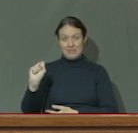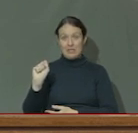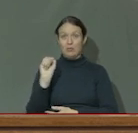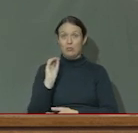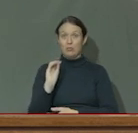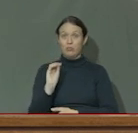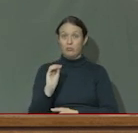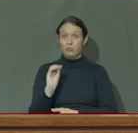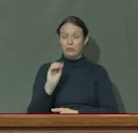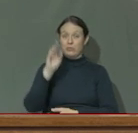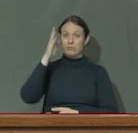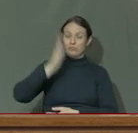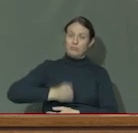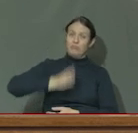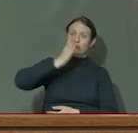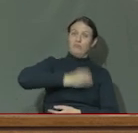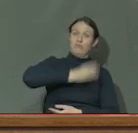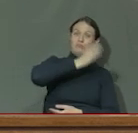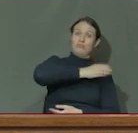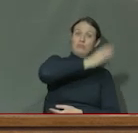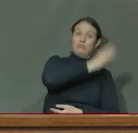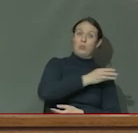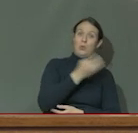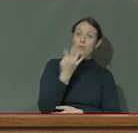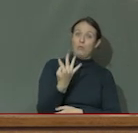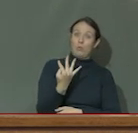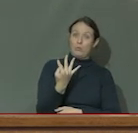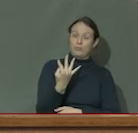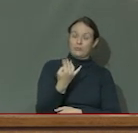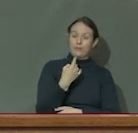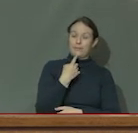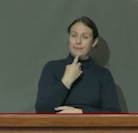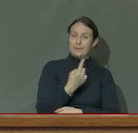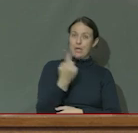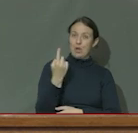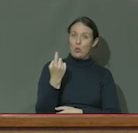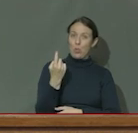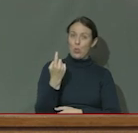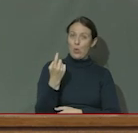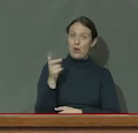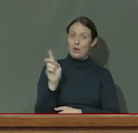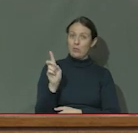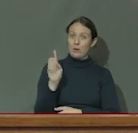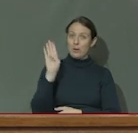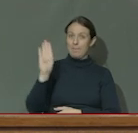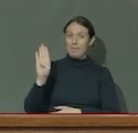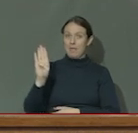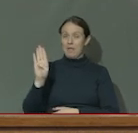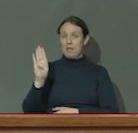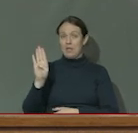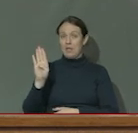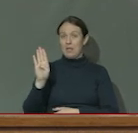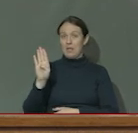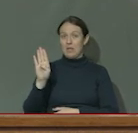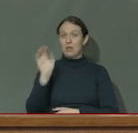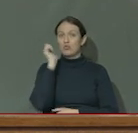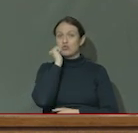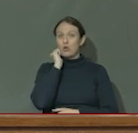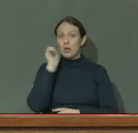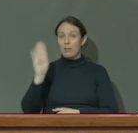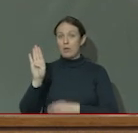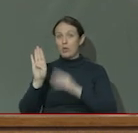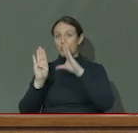and I have my blocks there. And they say the one gamete was capital B, small